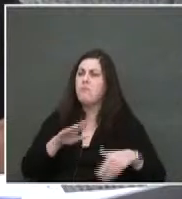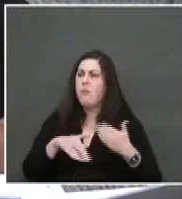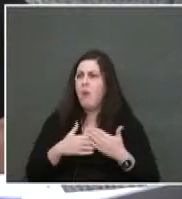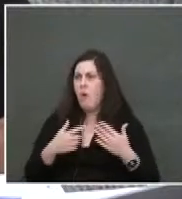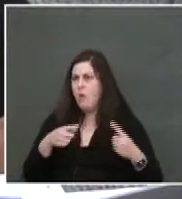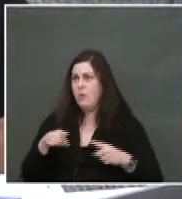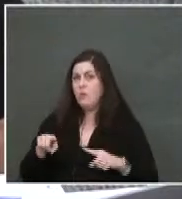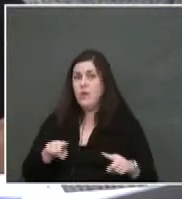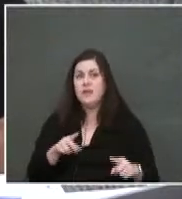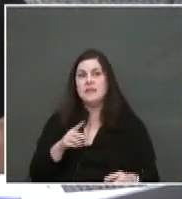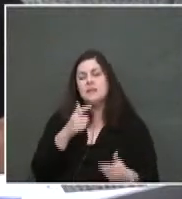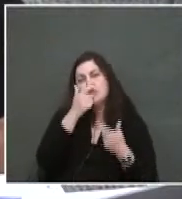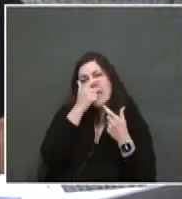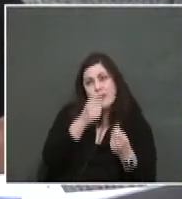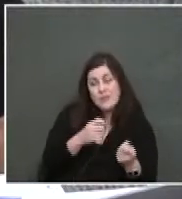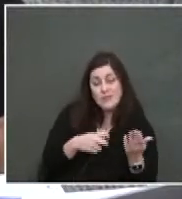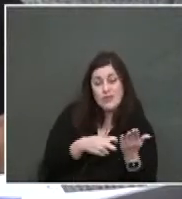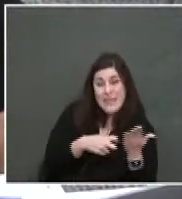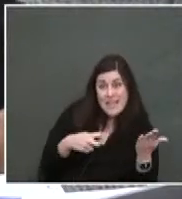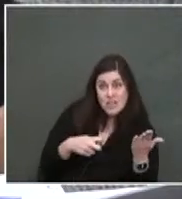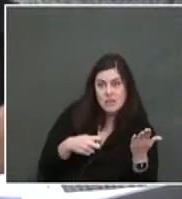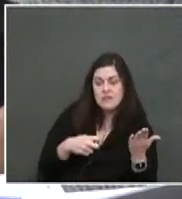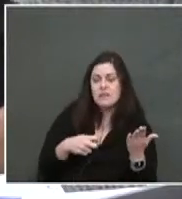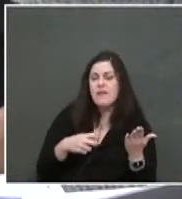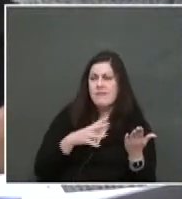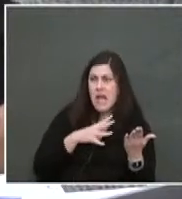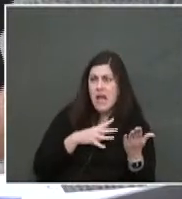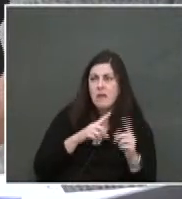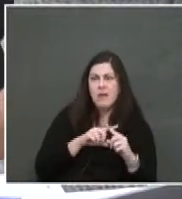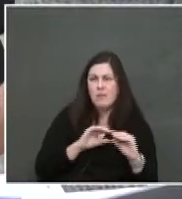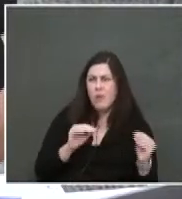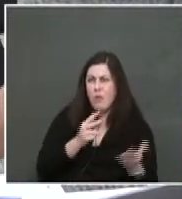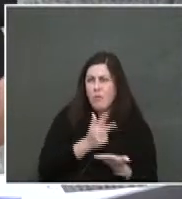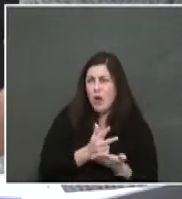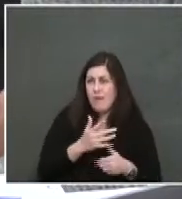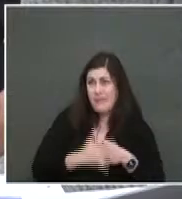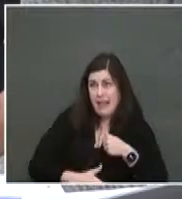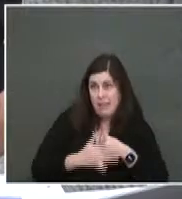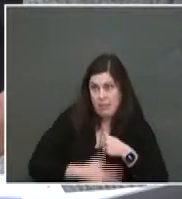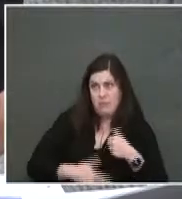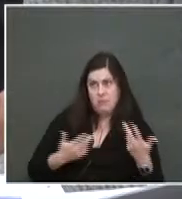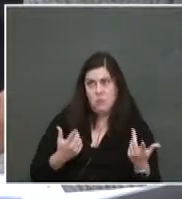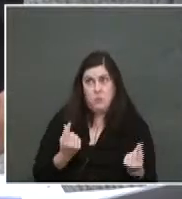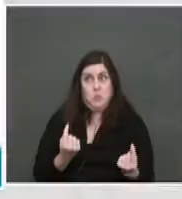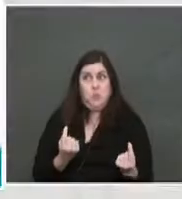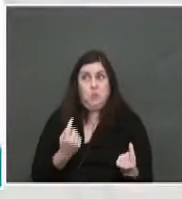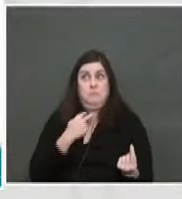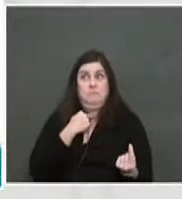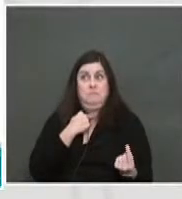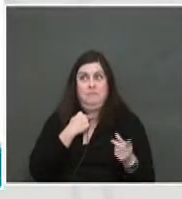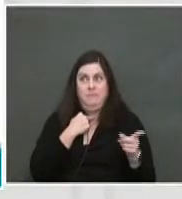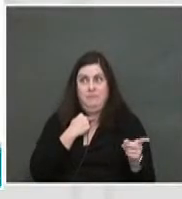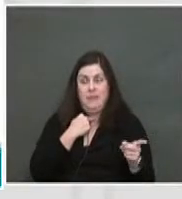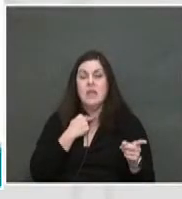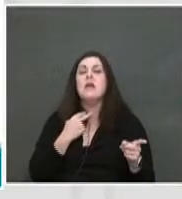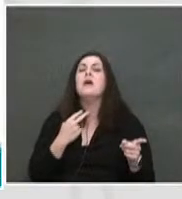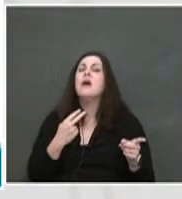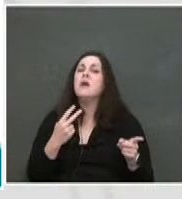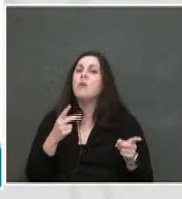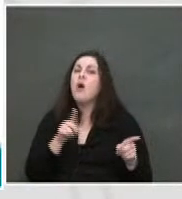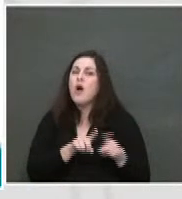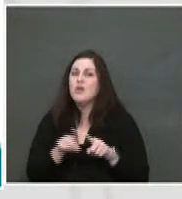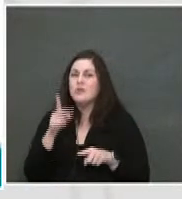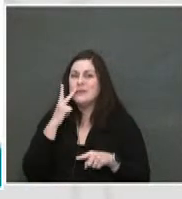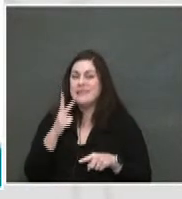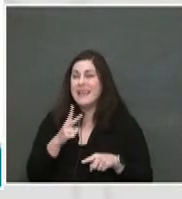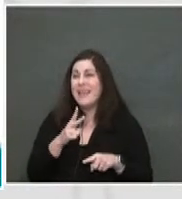the citations are and also the lack of parking. It seems like. Right, and That's a also on slide no-brainer. 18, you also see the lack of vacant land